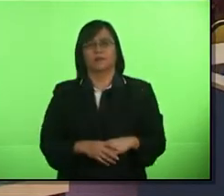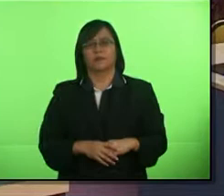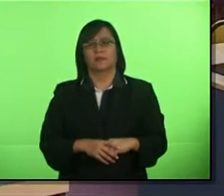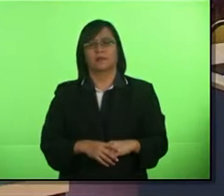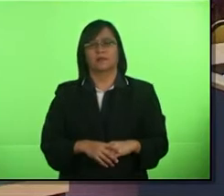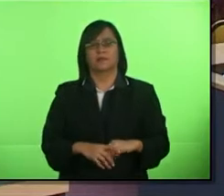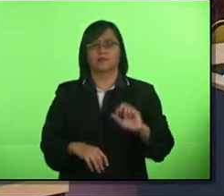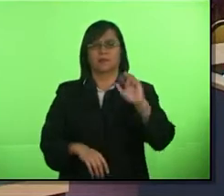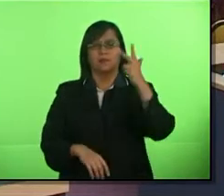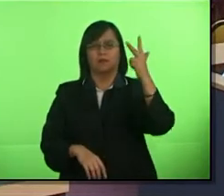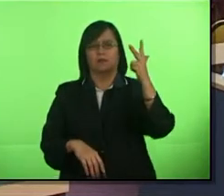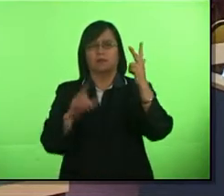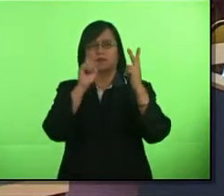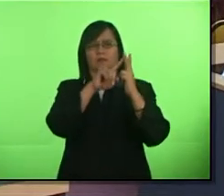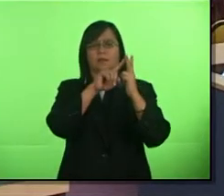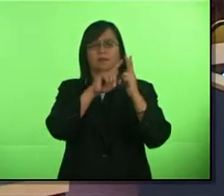Skimming.